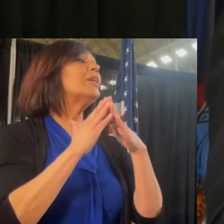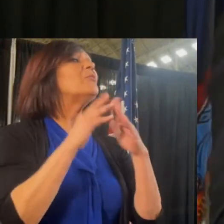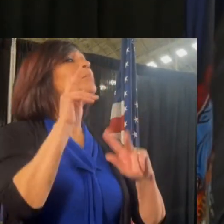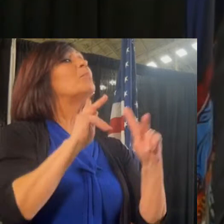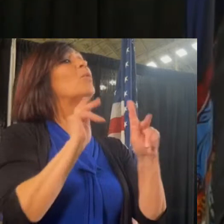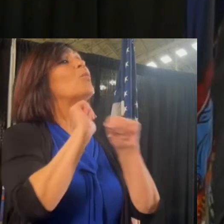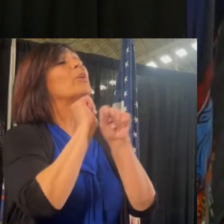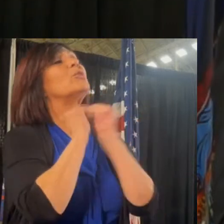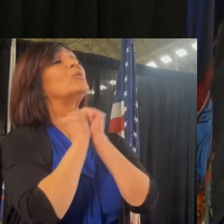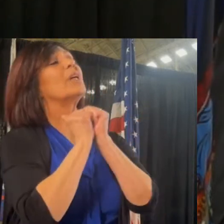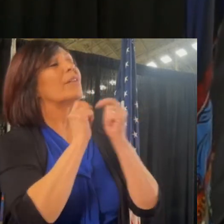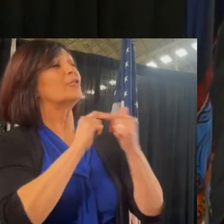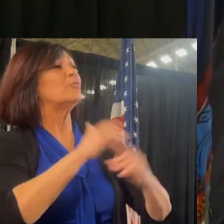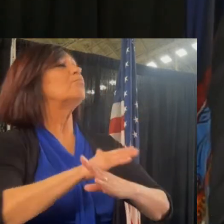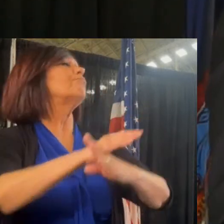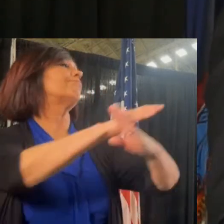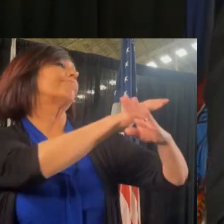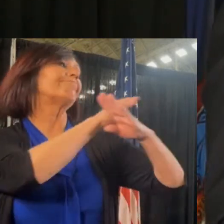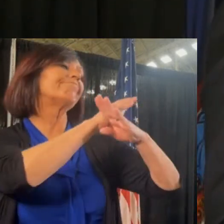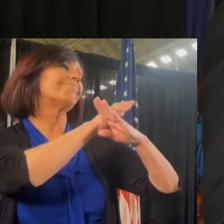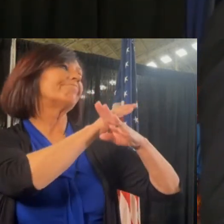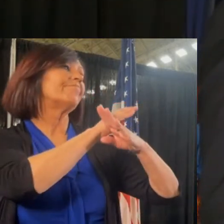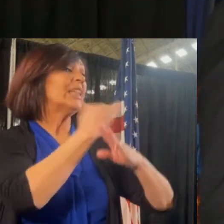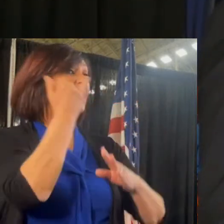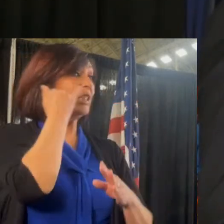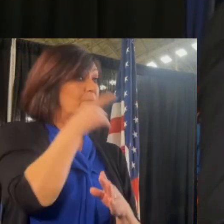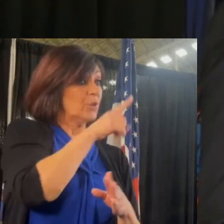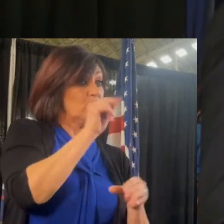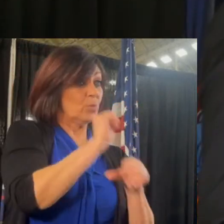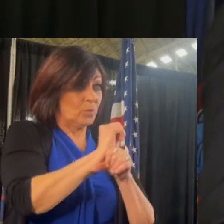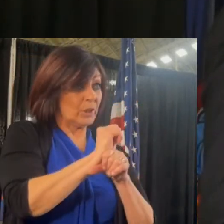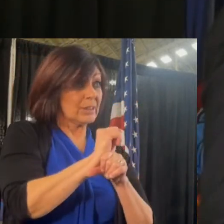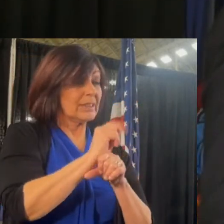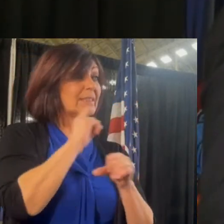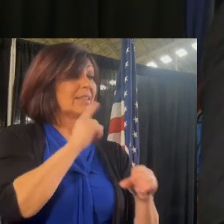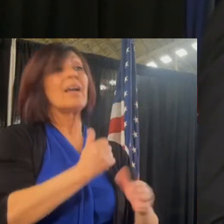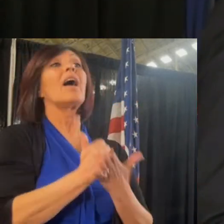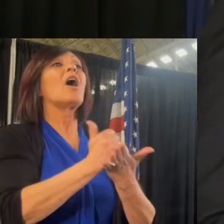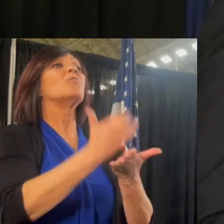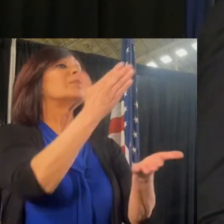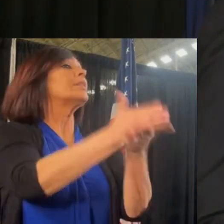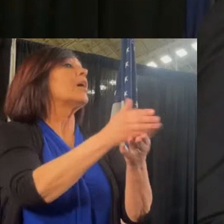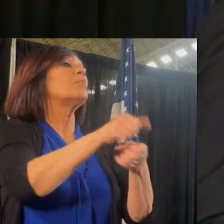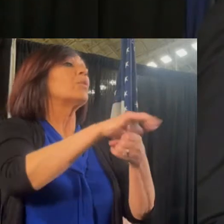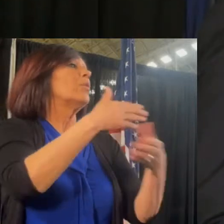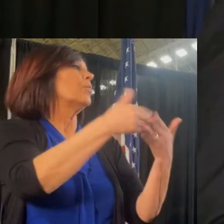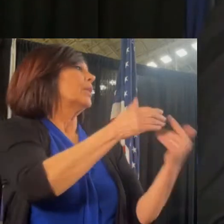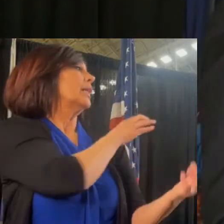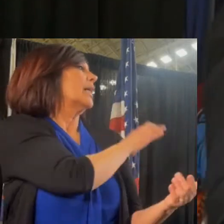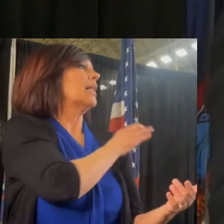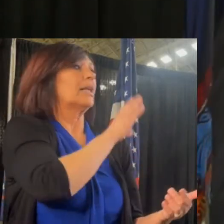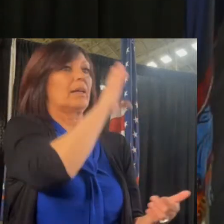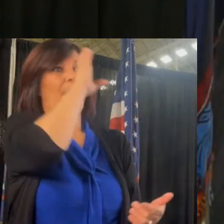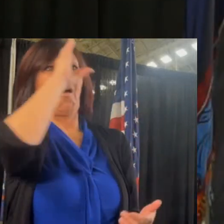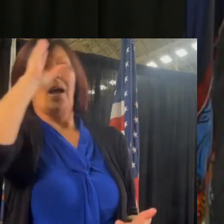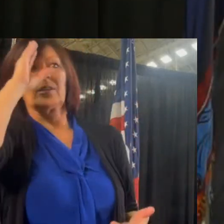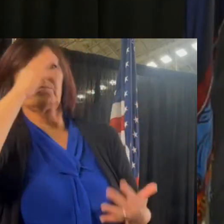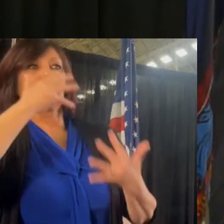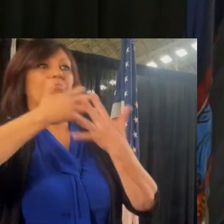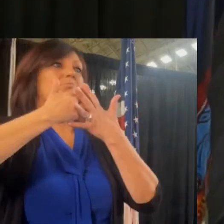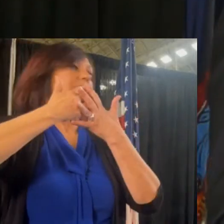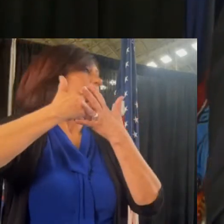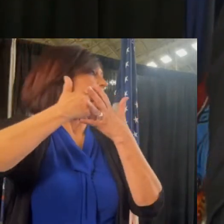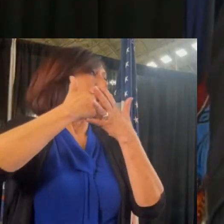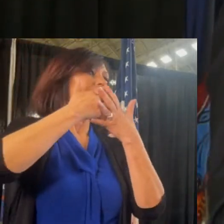working together to protect the public. If you worked on the front lines to help stop COVID, whether it was at a clinic, hospital, correctional